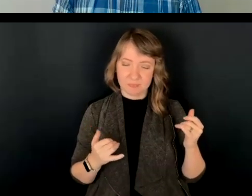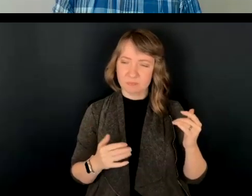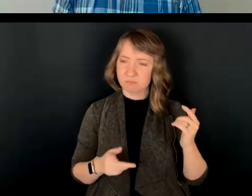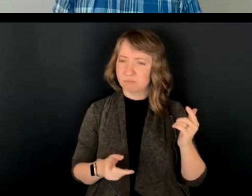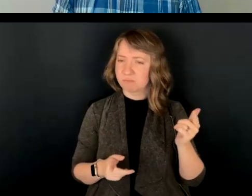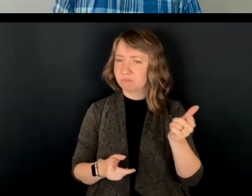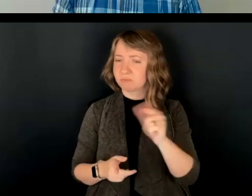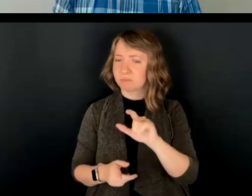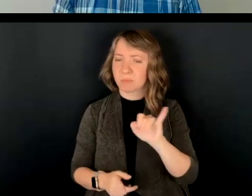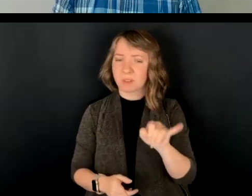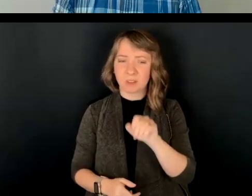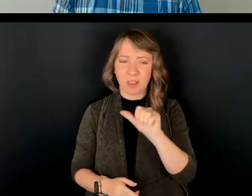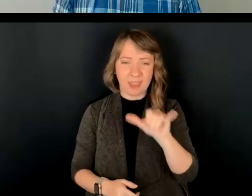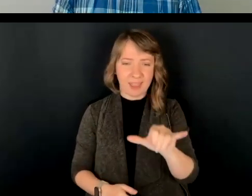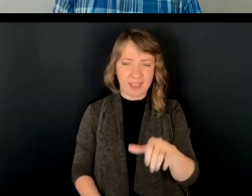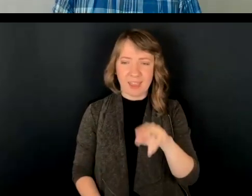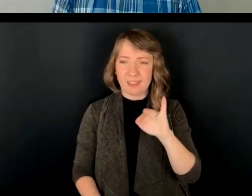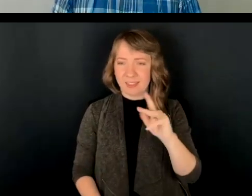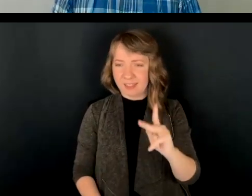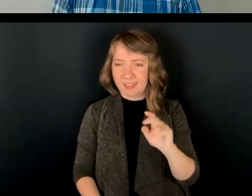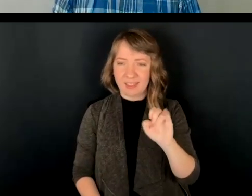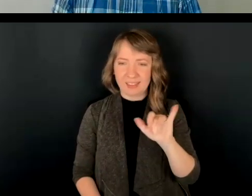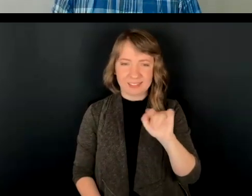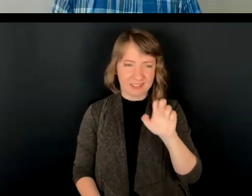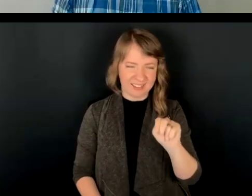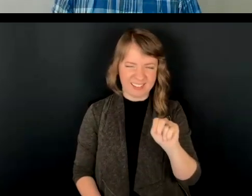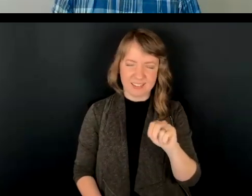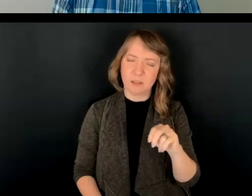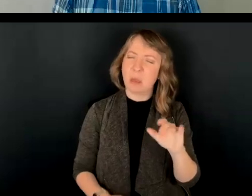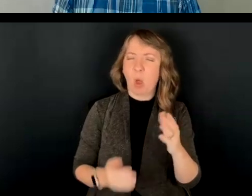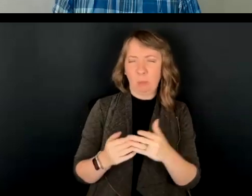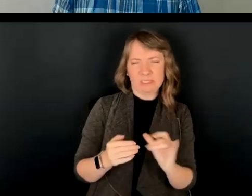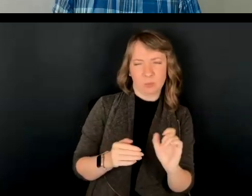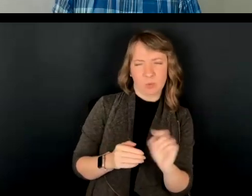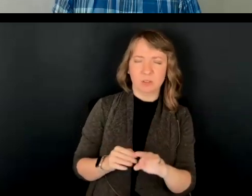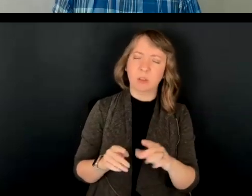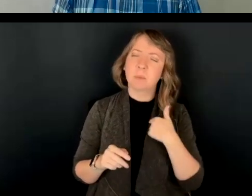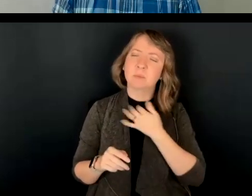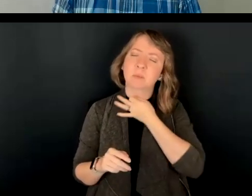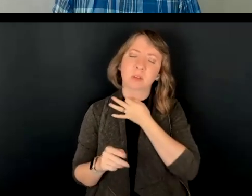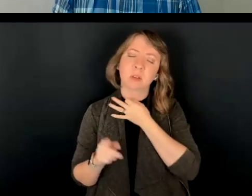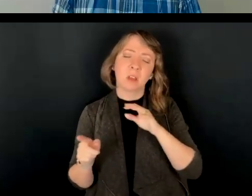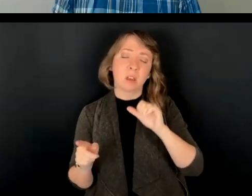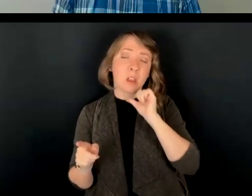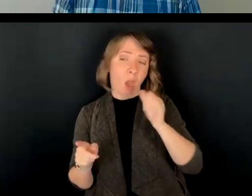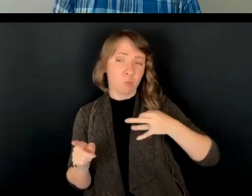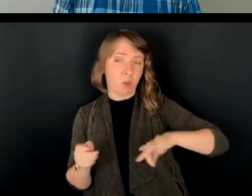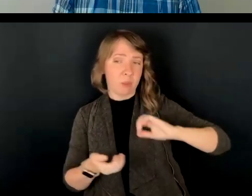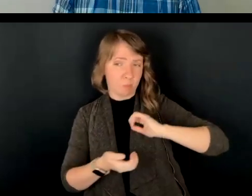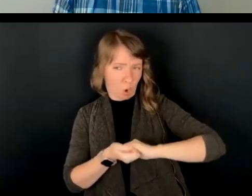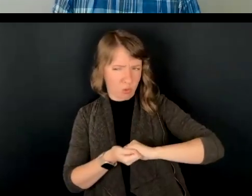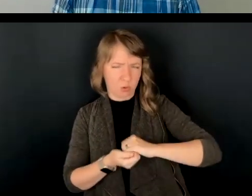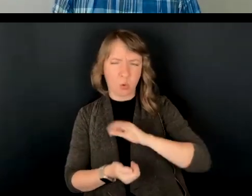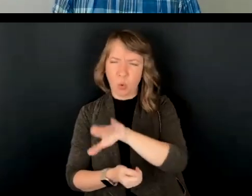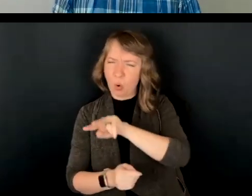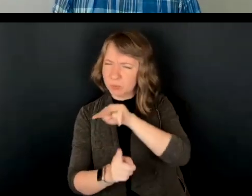and Eitan. Similar question, but what does this process look like from the perspective of a nonprofit partner? Again, talk us